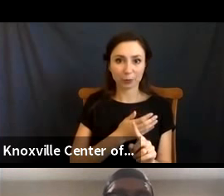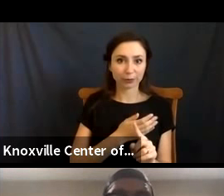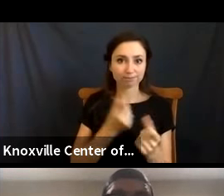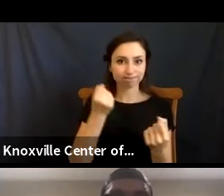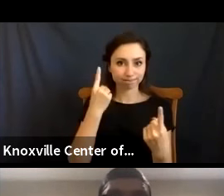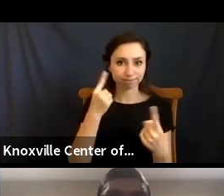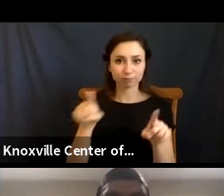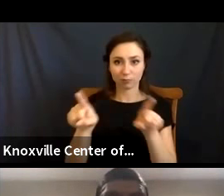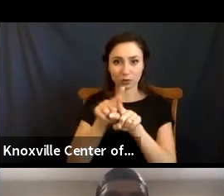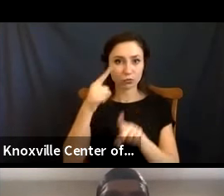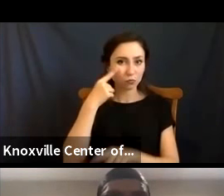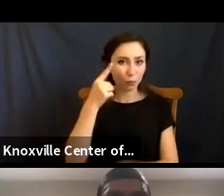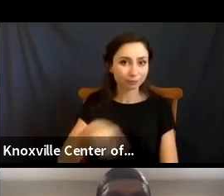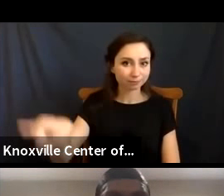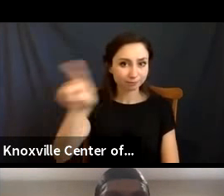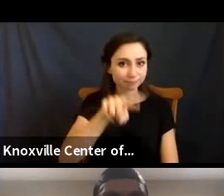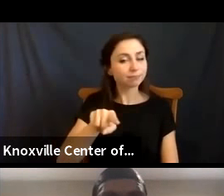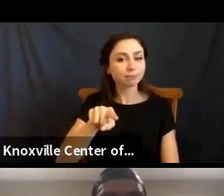consumption.